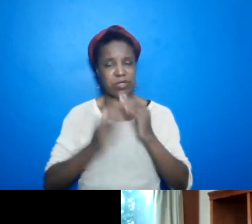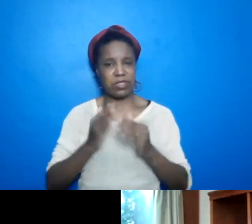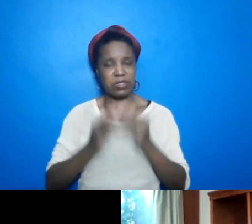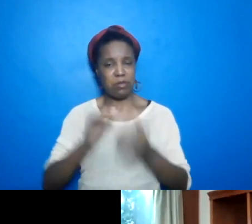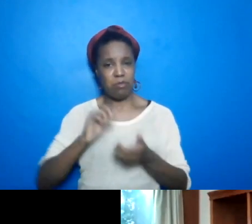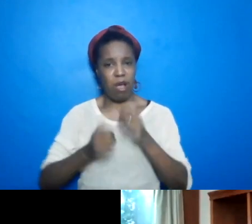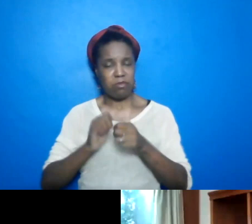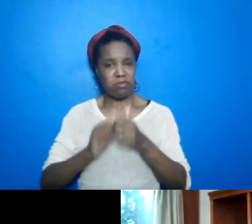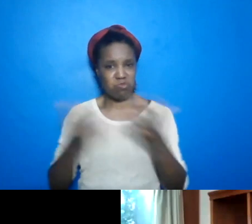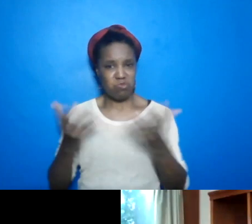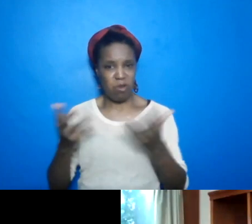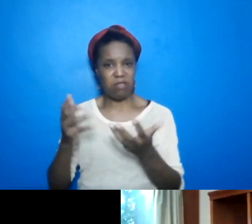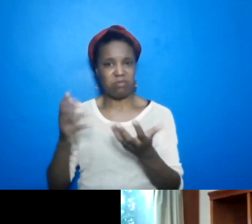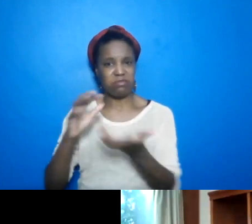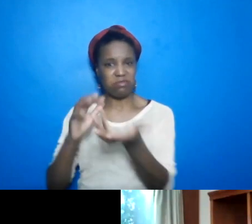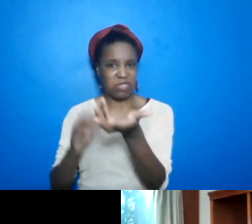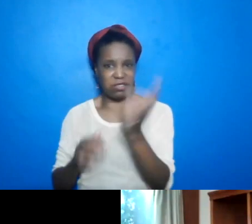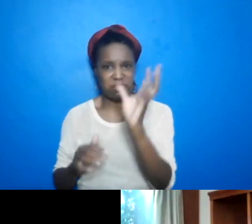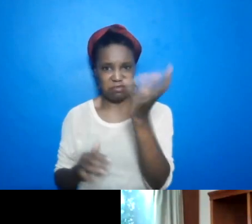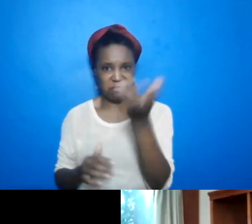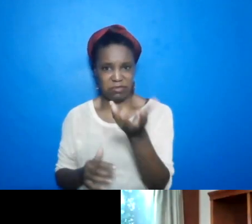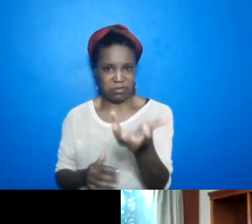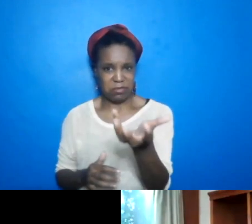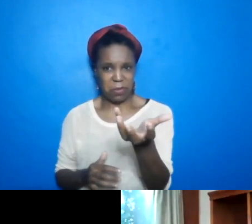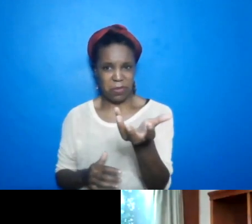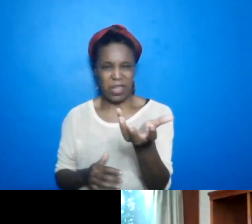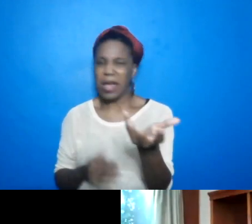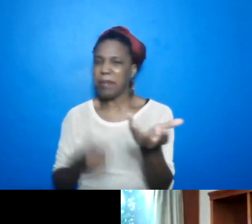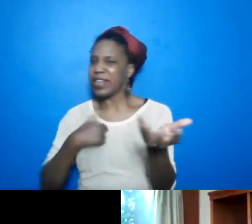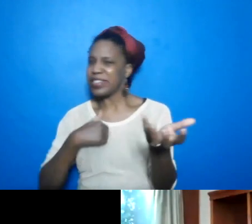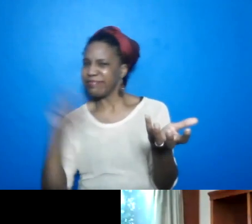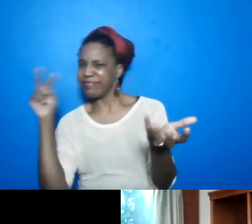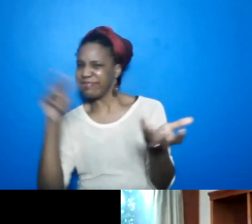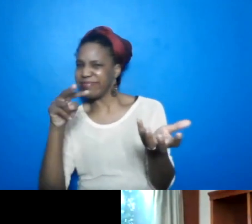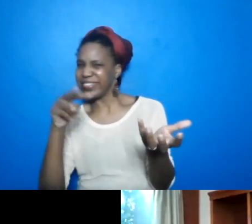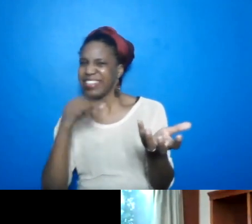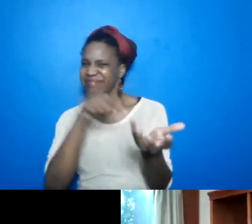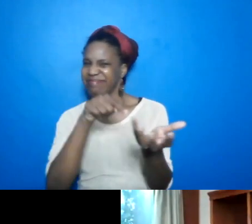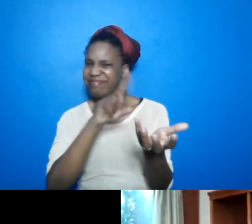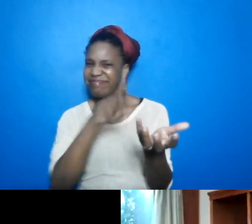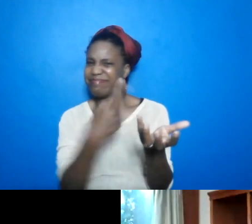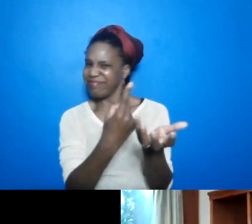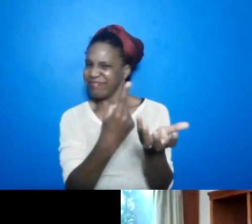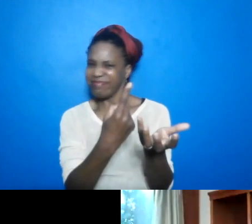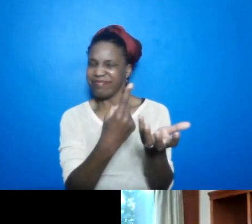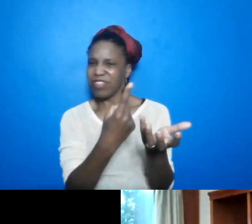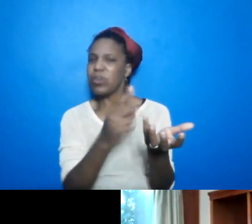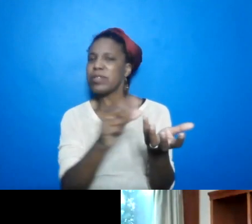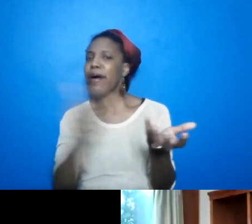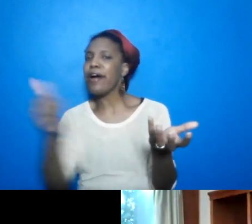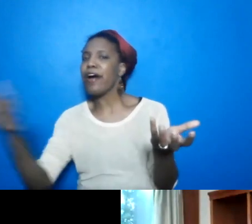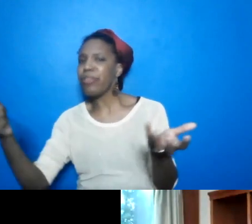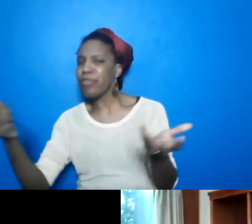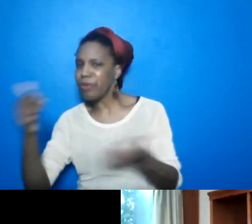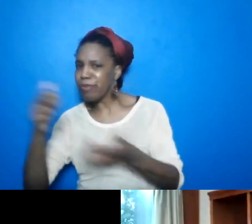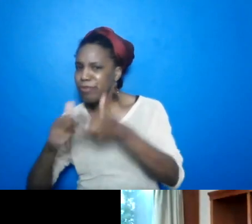happening in the community, because I see what you all are up to. So what are some of the small, unique, sometimes overlooked things that are